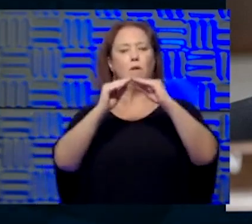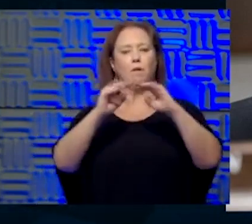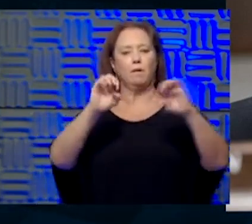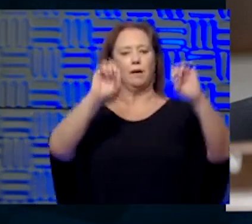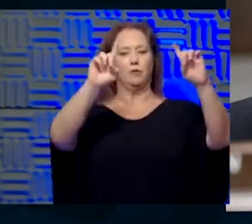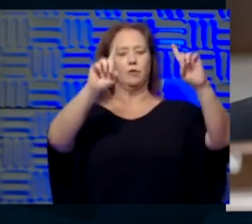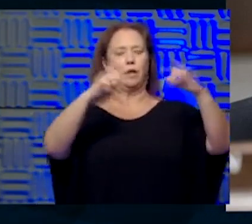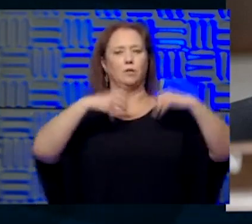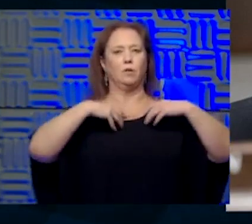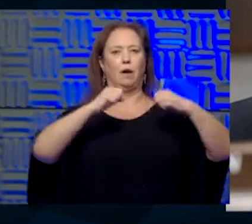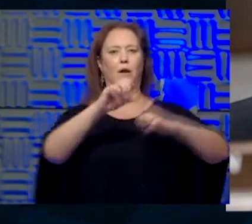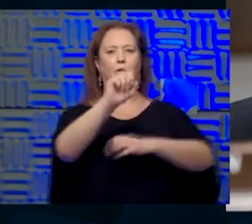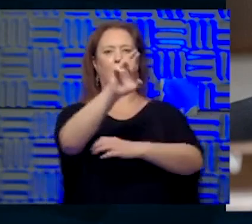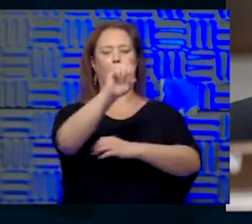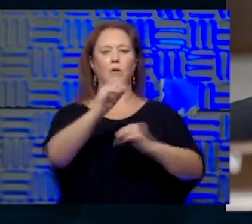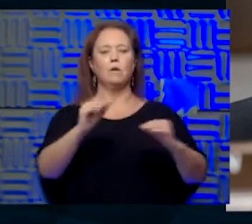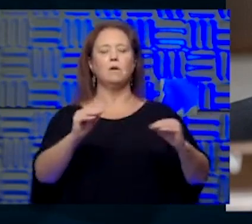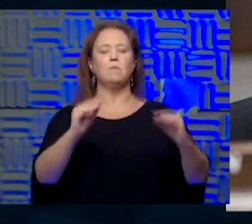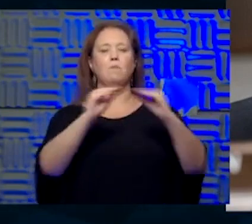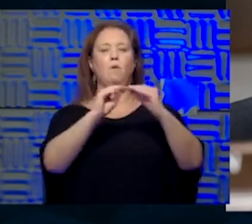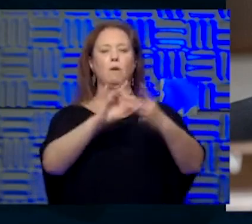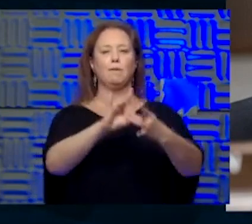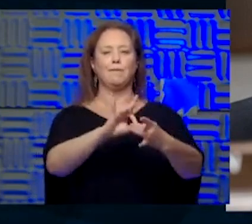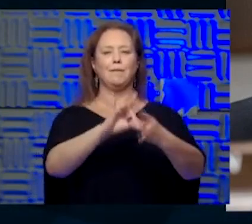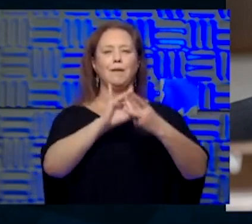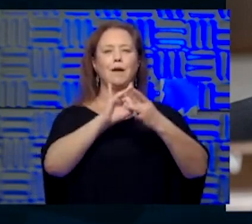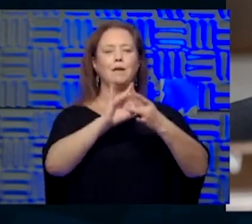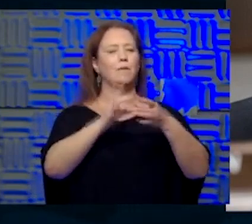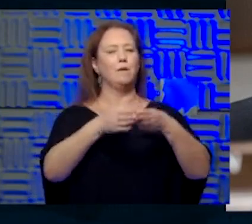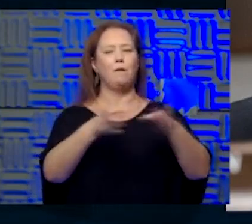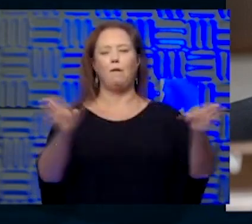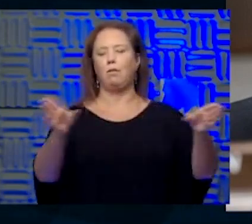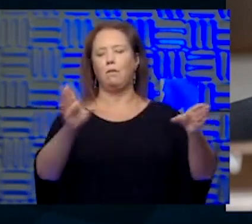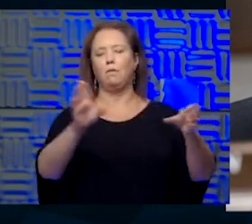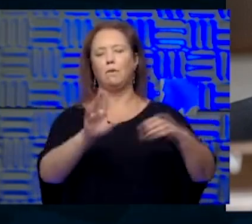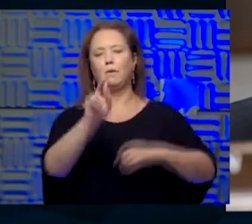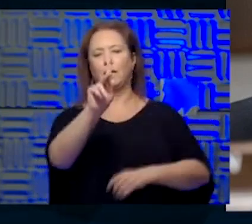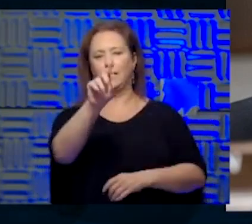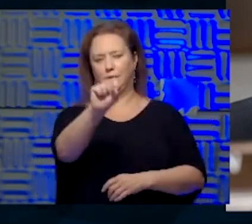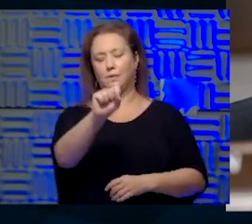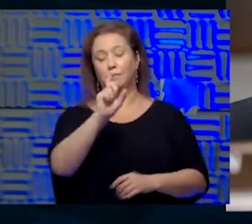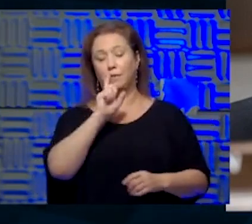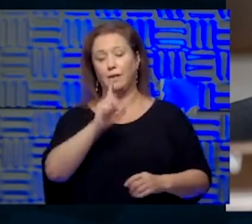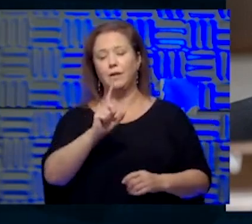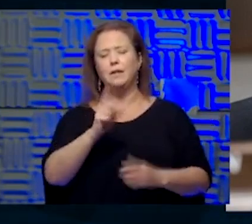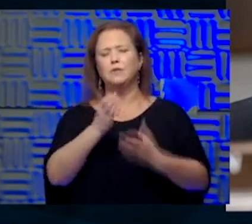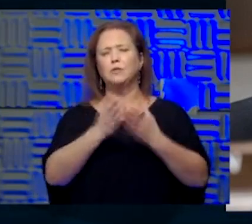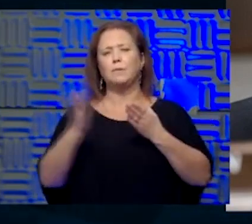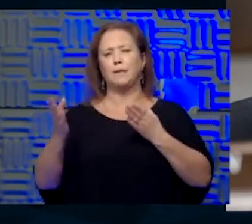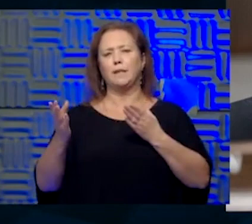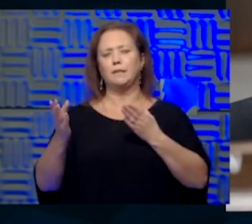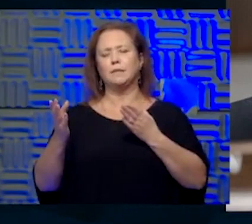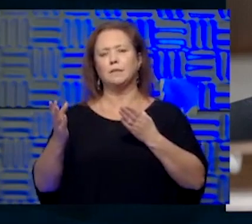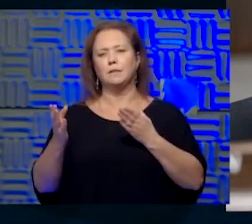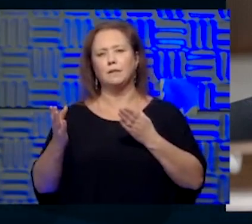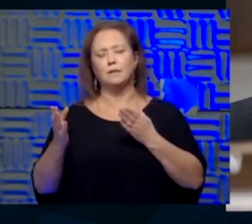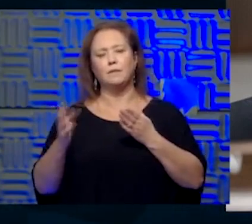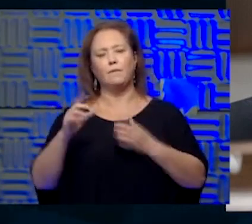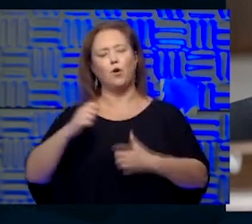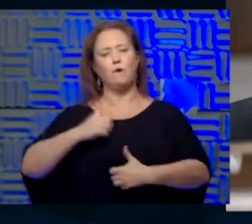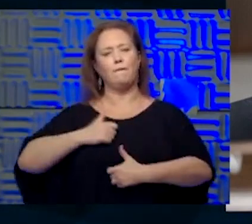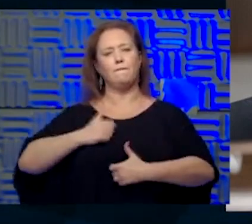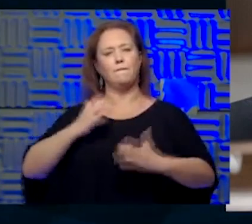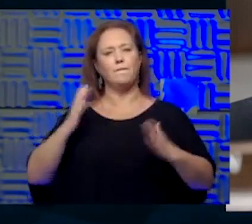education and healthcare life, we need greater connectivity across the state of Kansas. So just kind of things that for our veterans